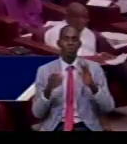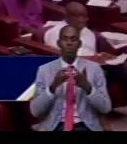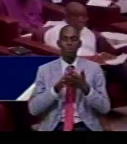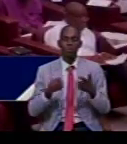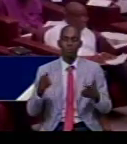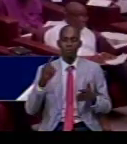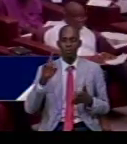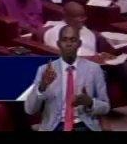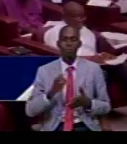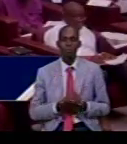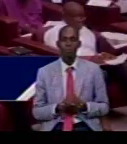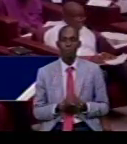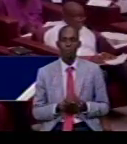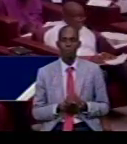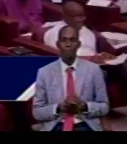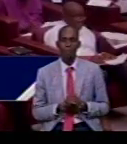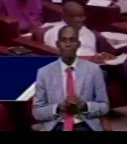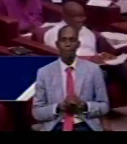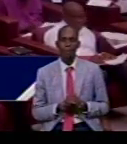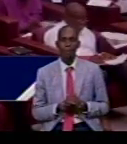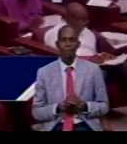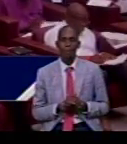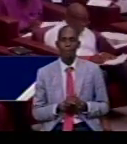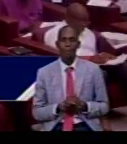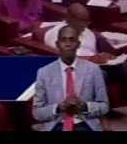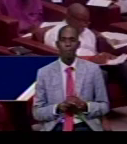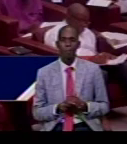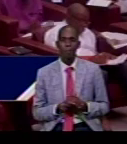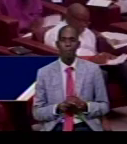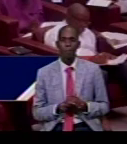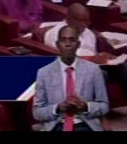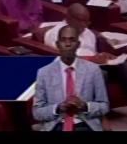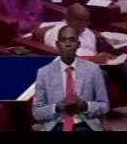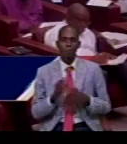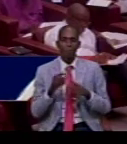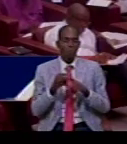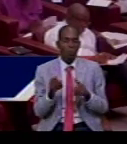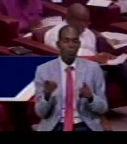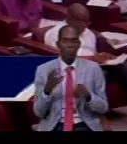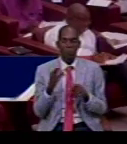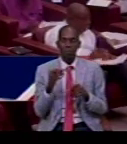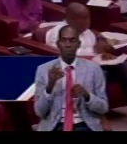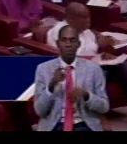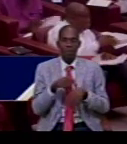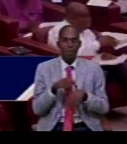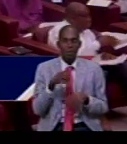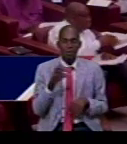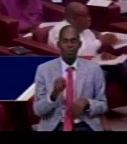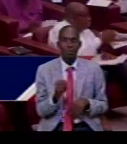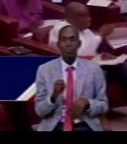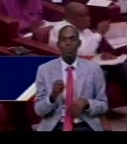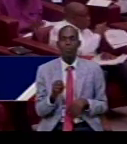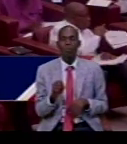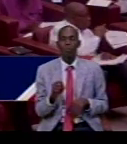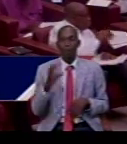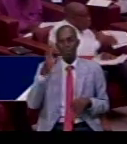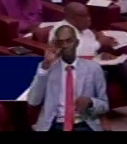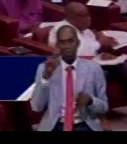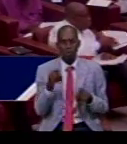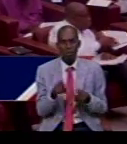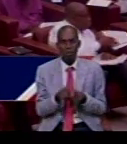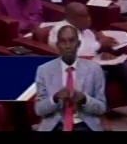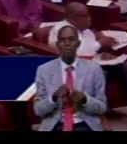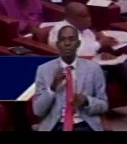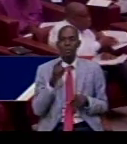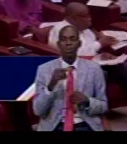Thessalonians chapter 5, reading from verse 1. But of the times and the seasons, brethren, ye have